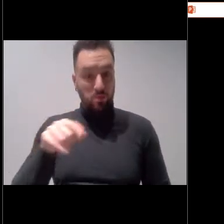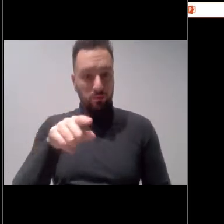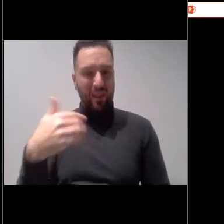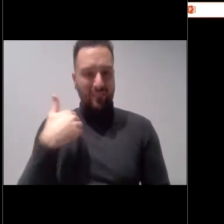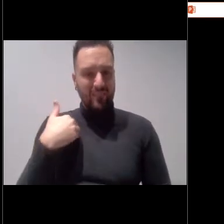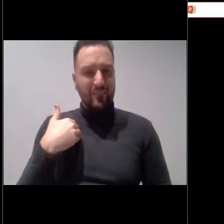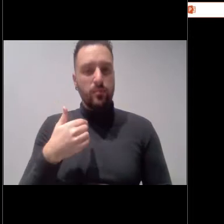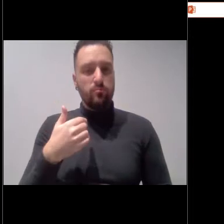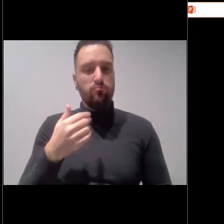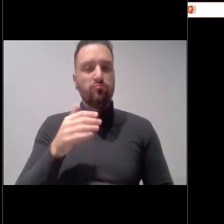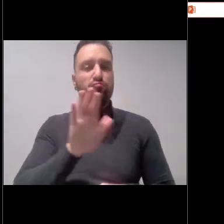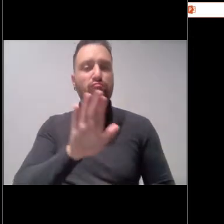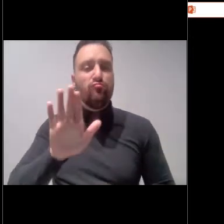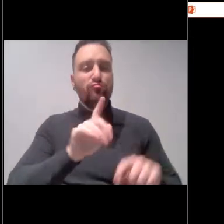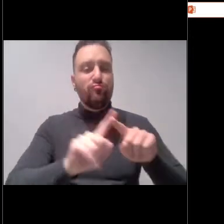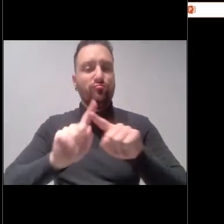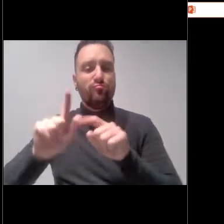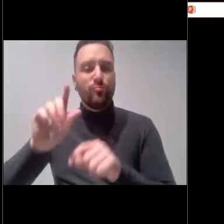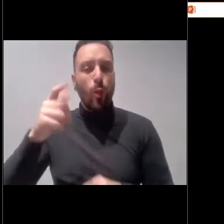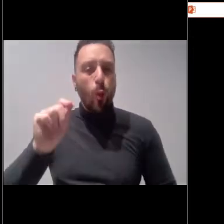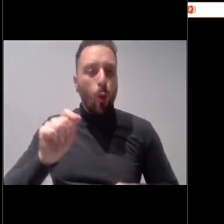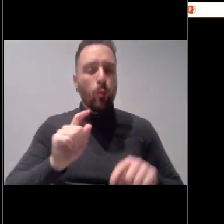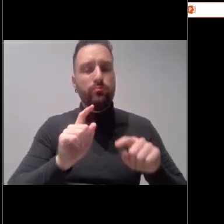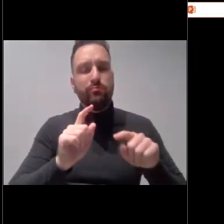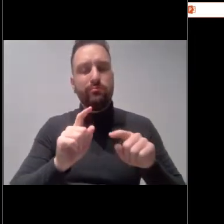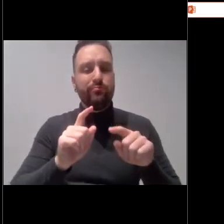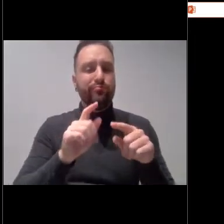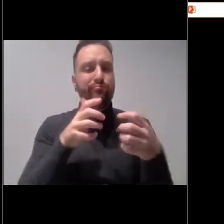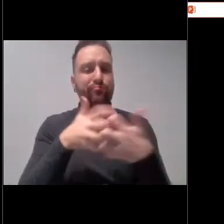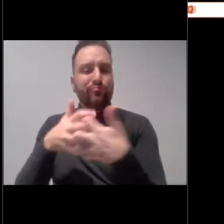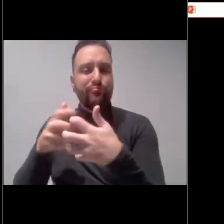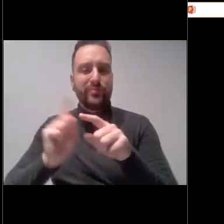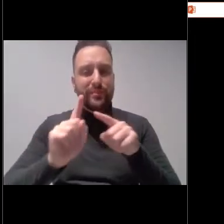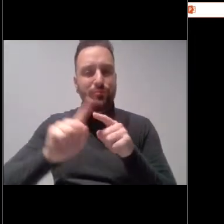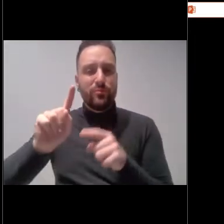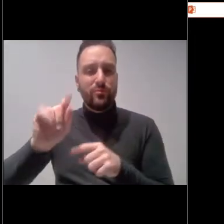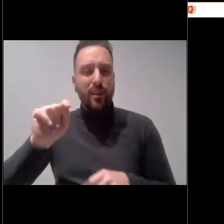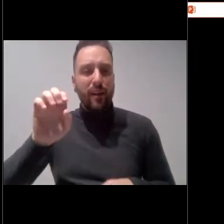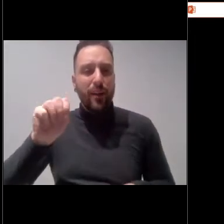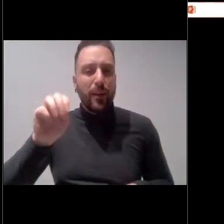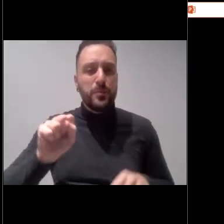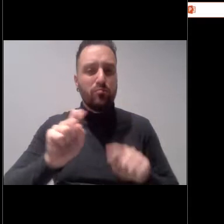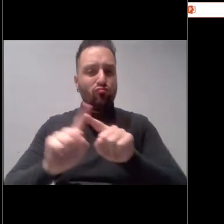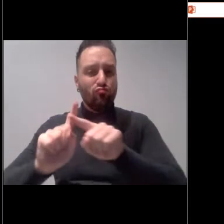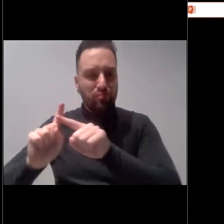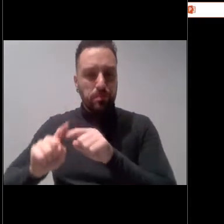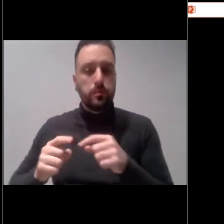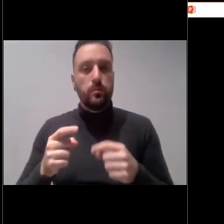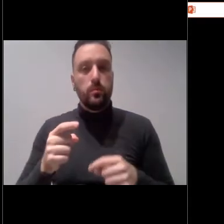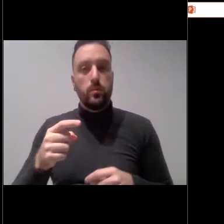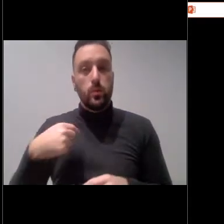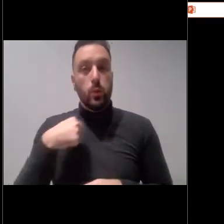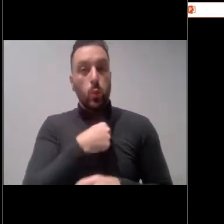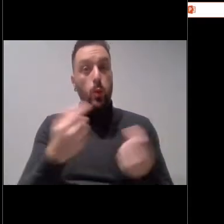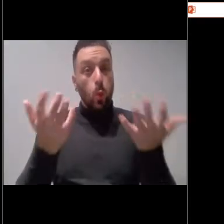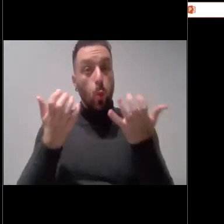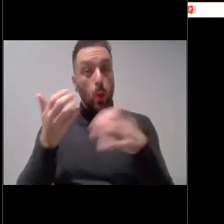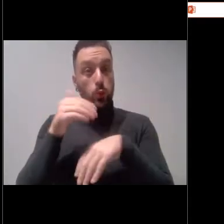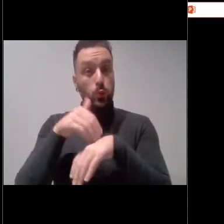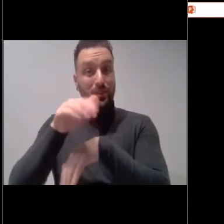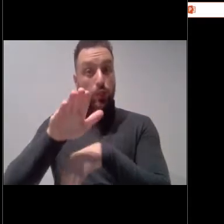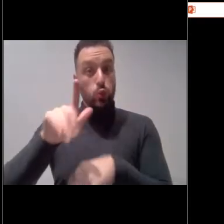different logos that work in different ways on different items. So they want to be able to, and we want to be able to send you the